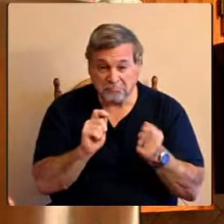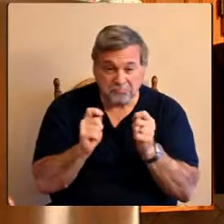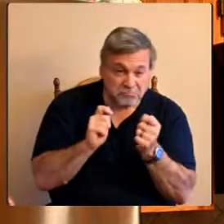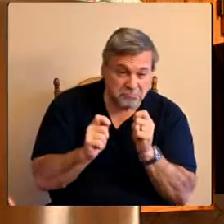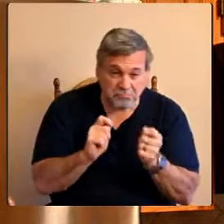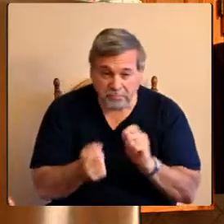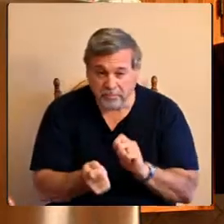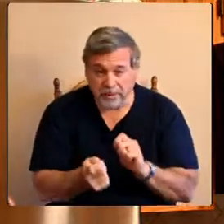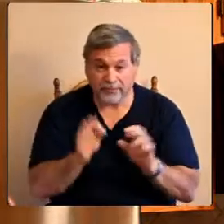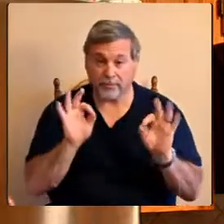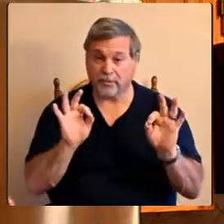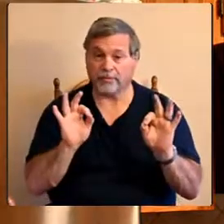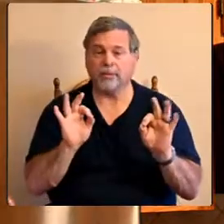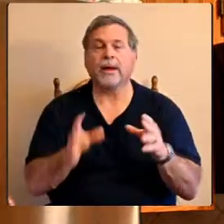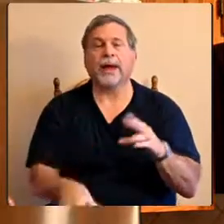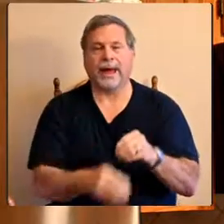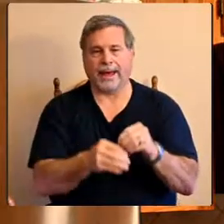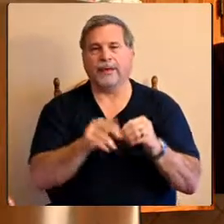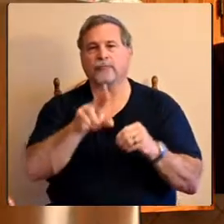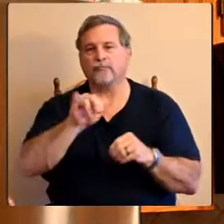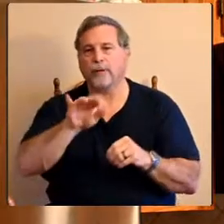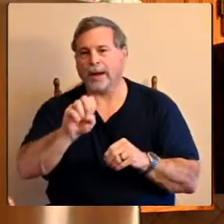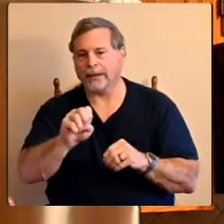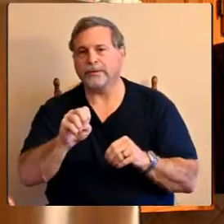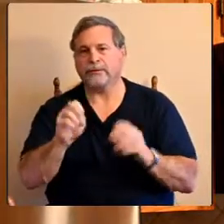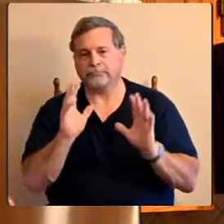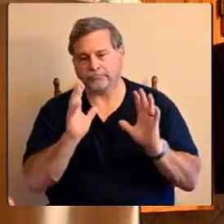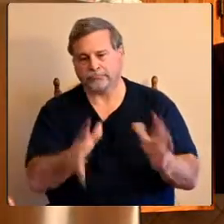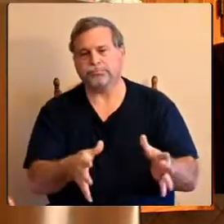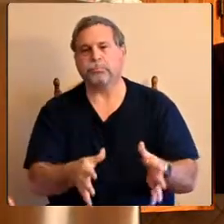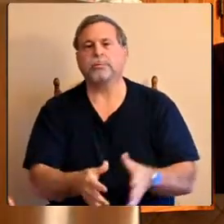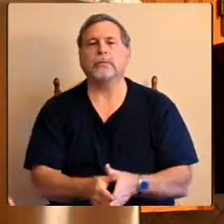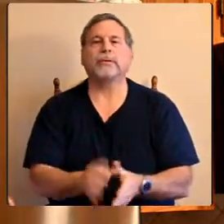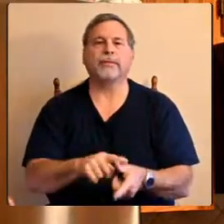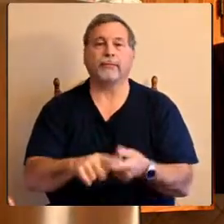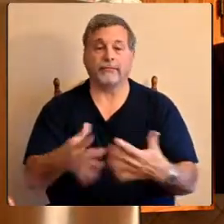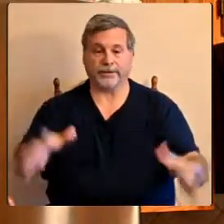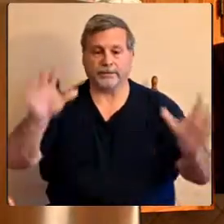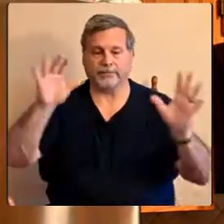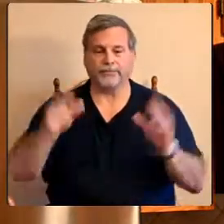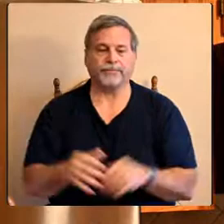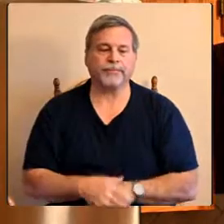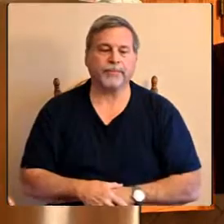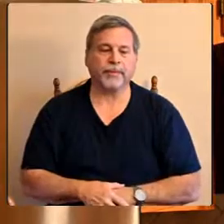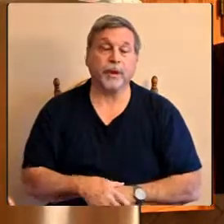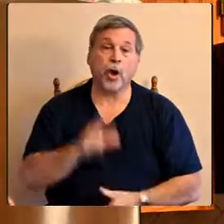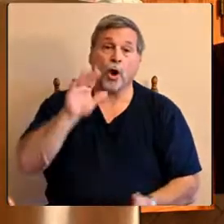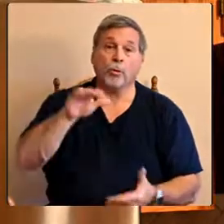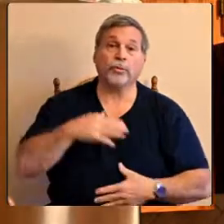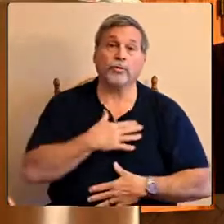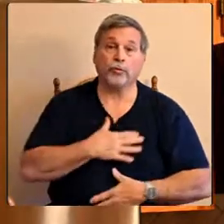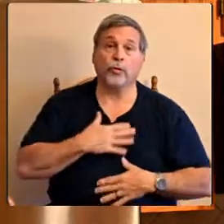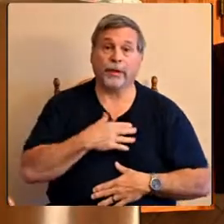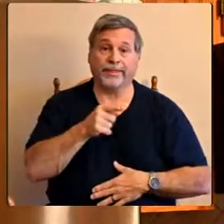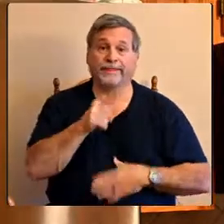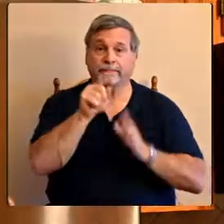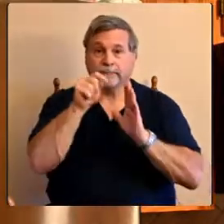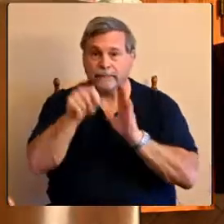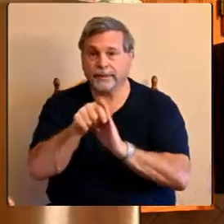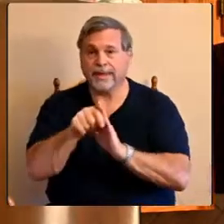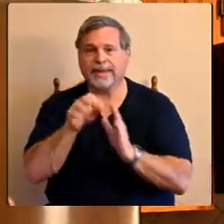spices are right. If it is, add my rice, let it simmer until it's done, and we're done. So I hope you're enjoying this